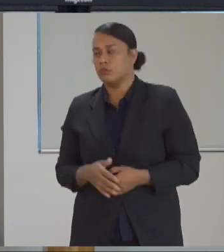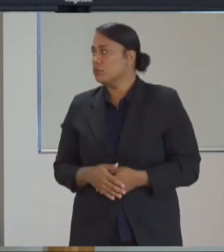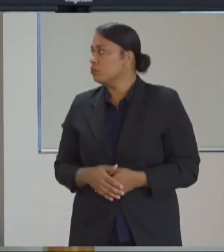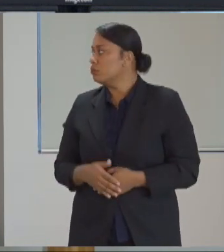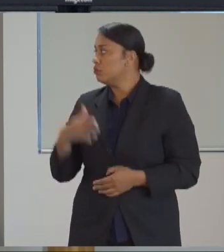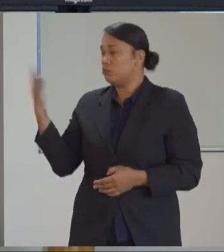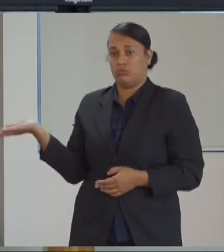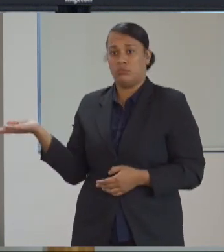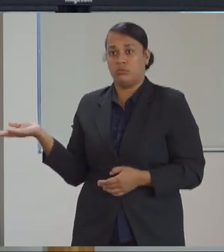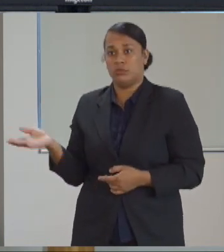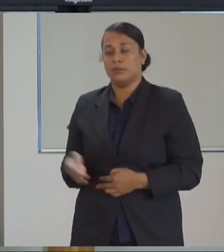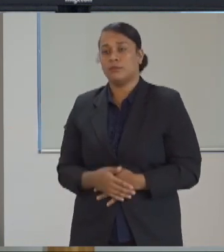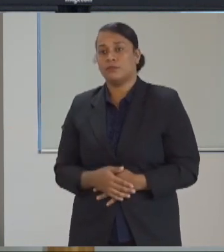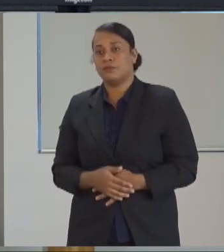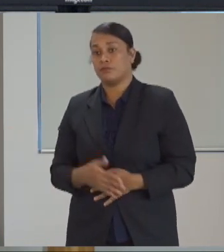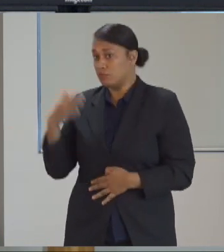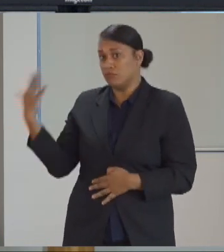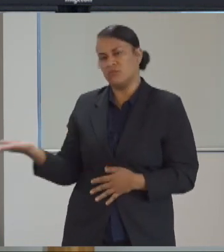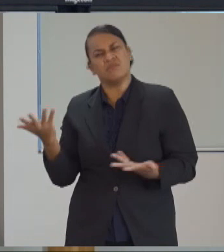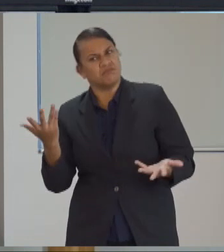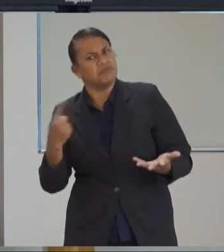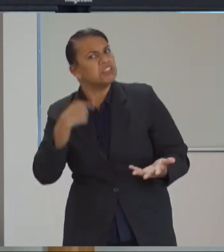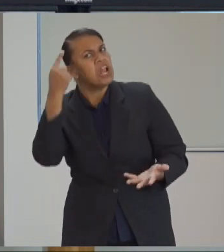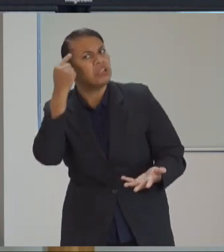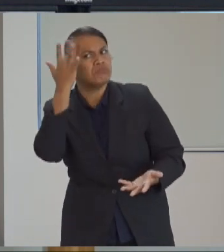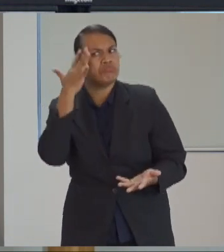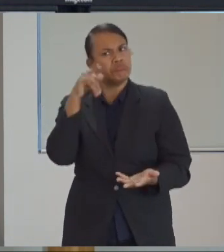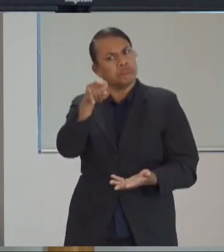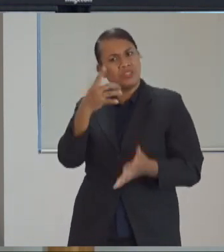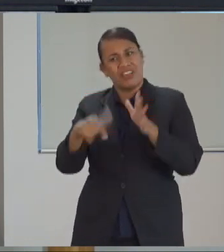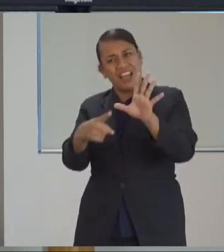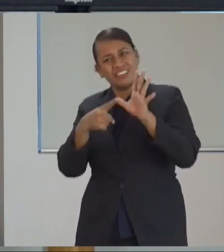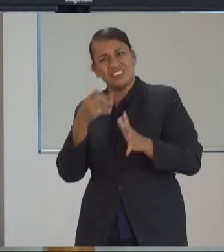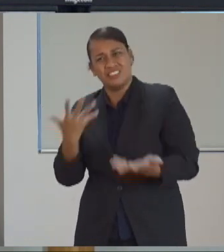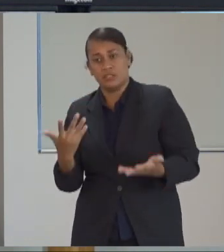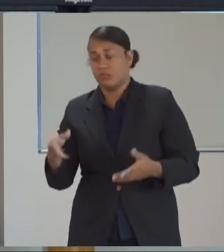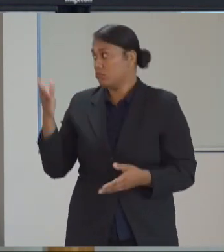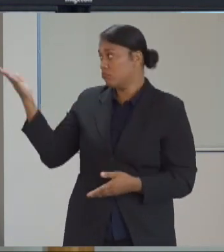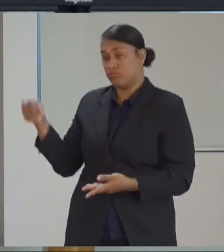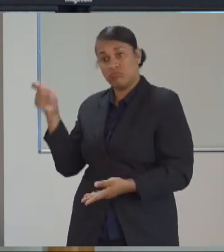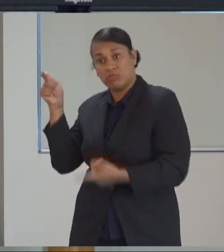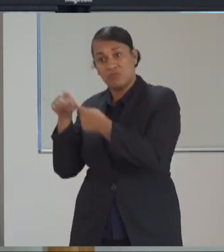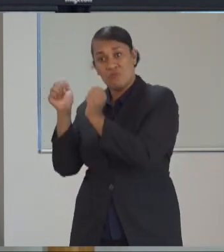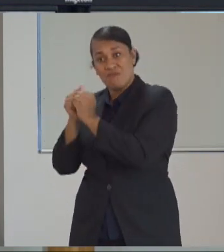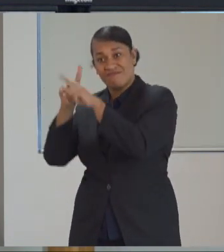I think you just answered it yourself. The reality of the matter is that these gazettes are made available to